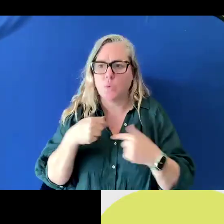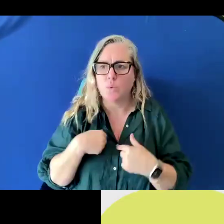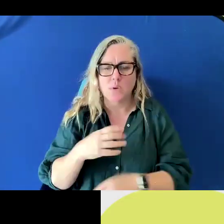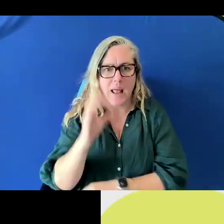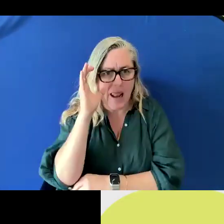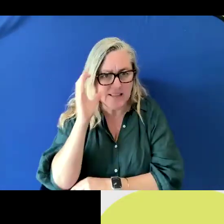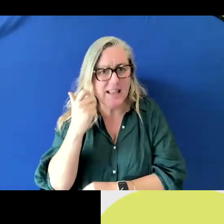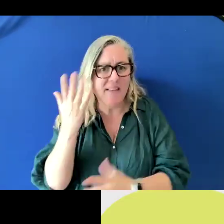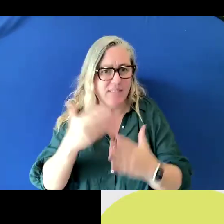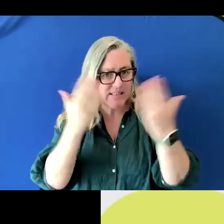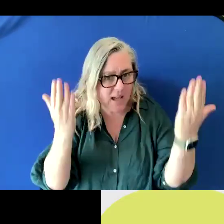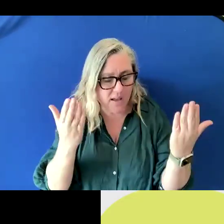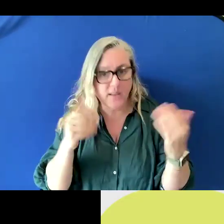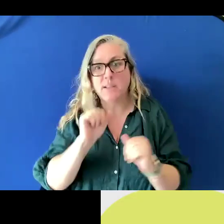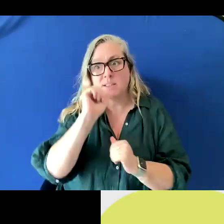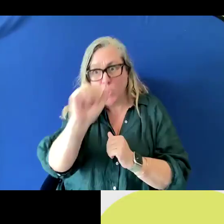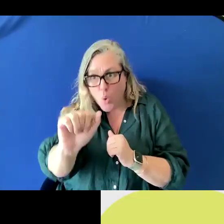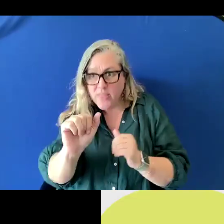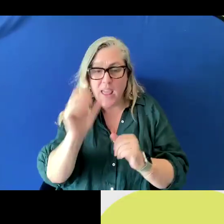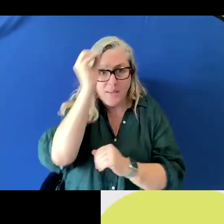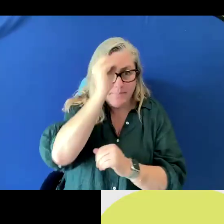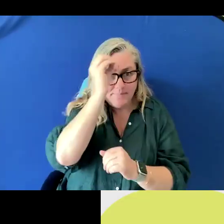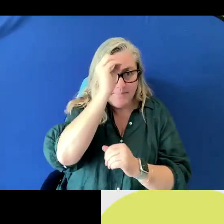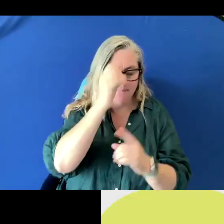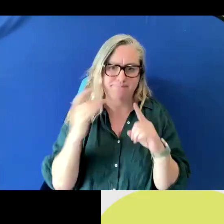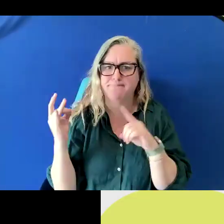and centering their voices and experiences where possible.